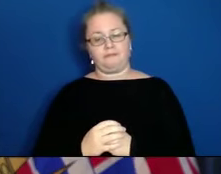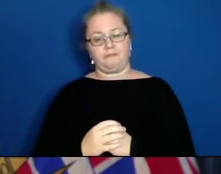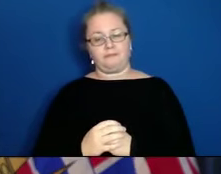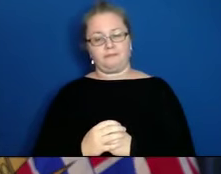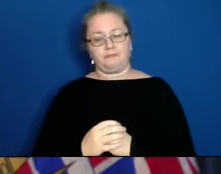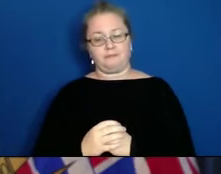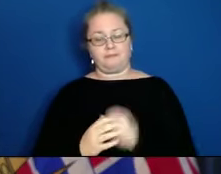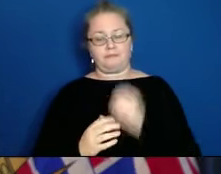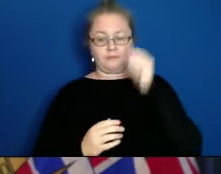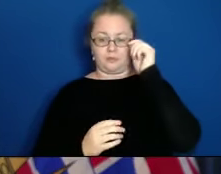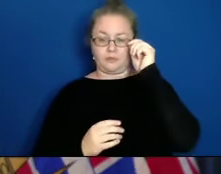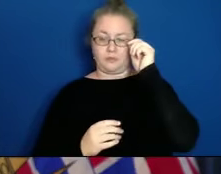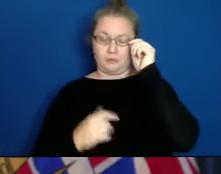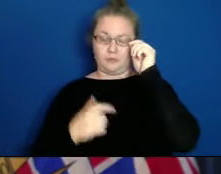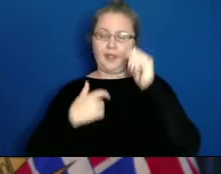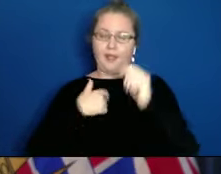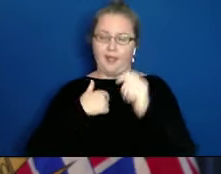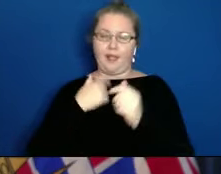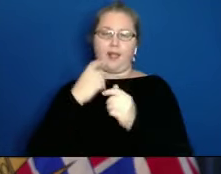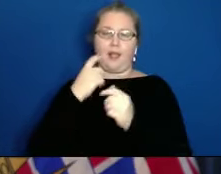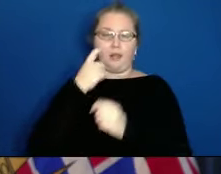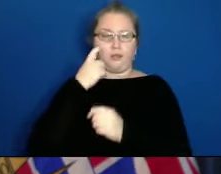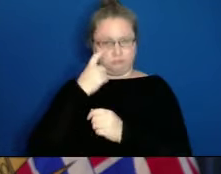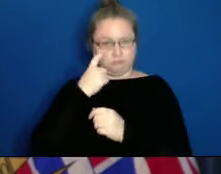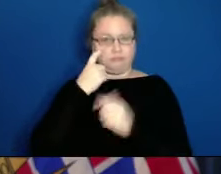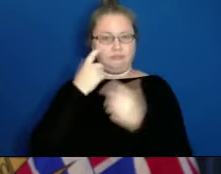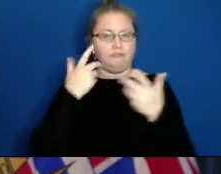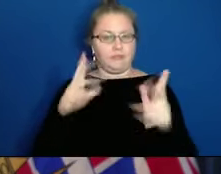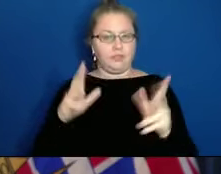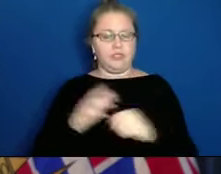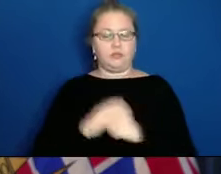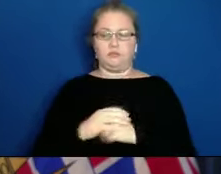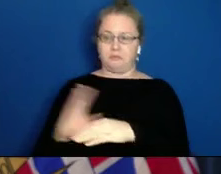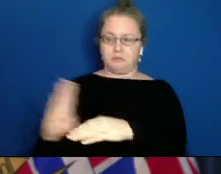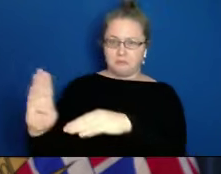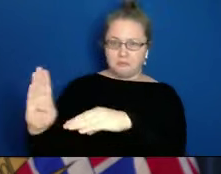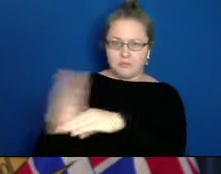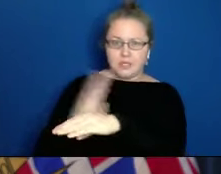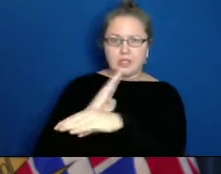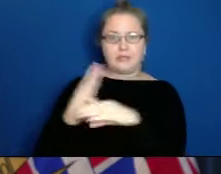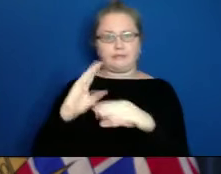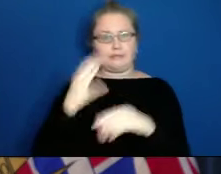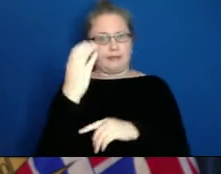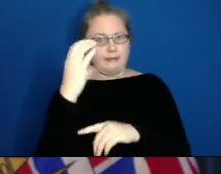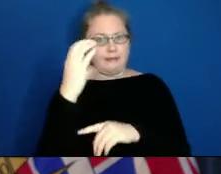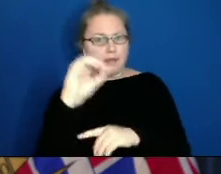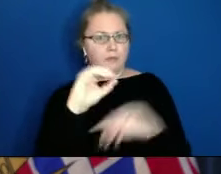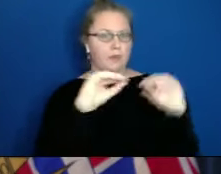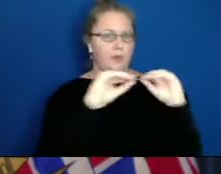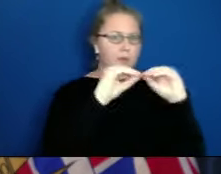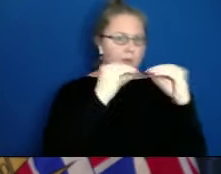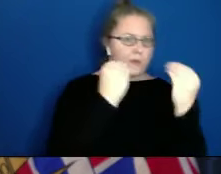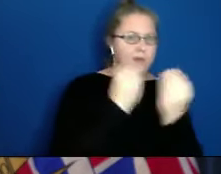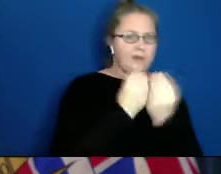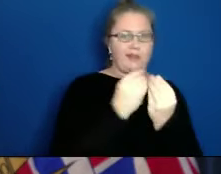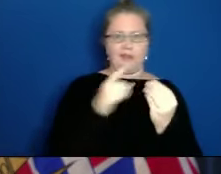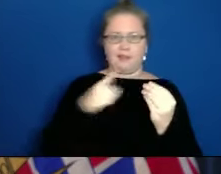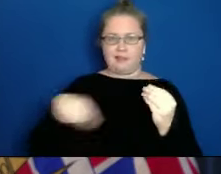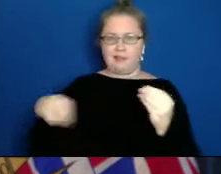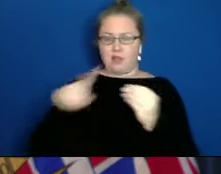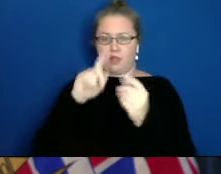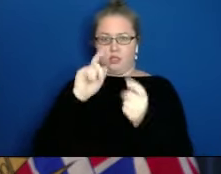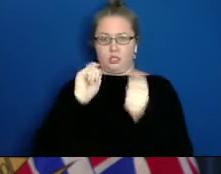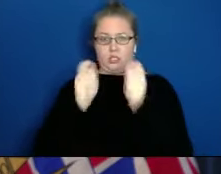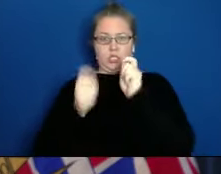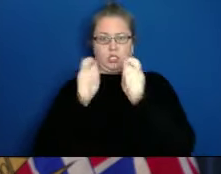I've seen the incredible effort that so many businesses and organizations have put into retooling, adjusting their businesses